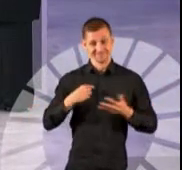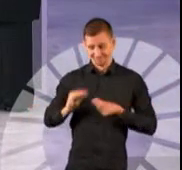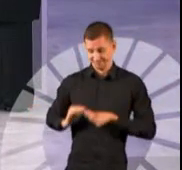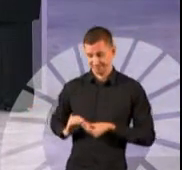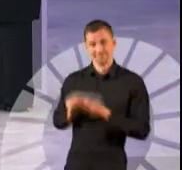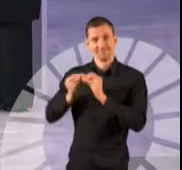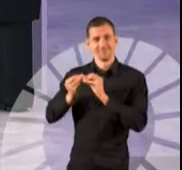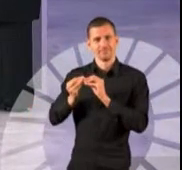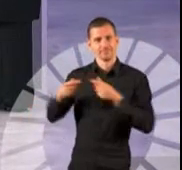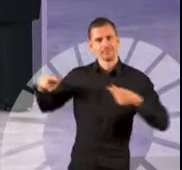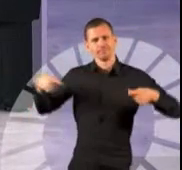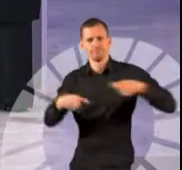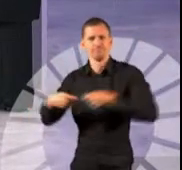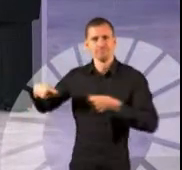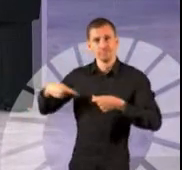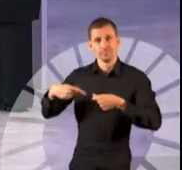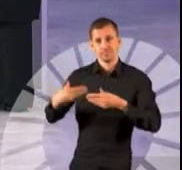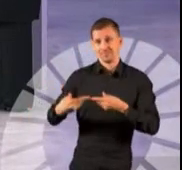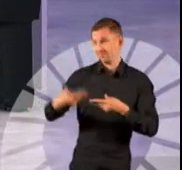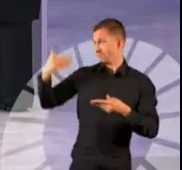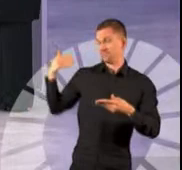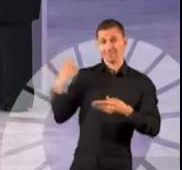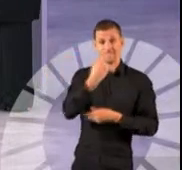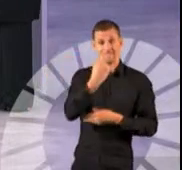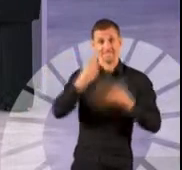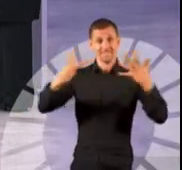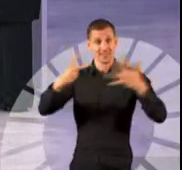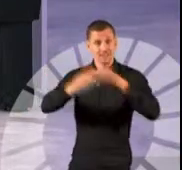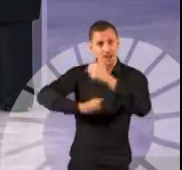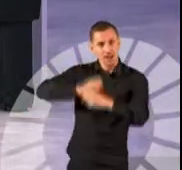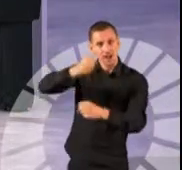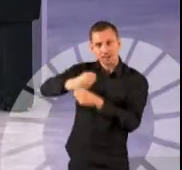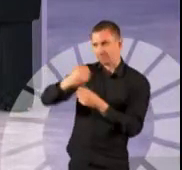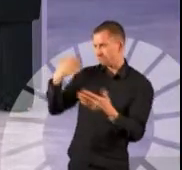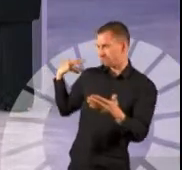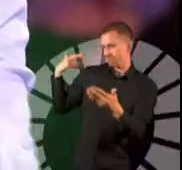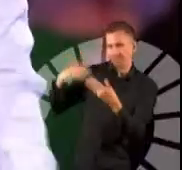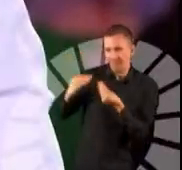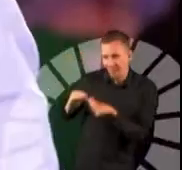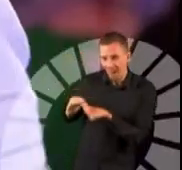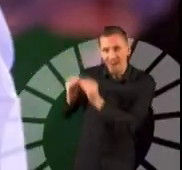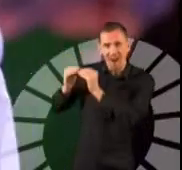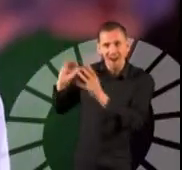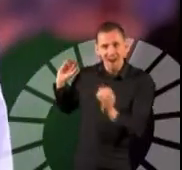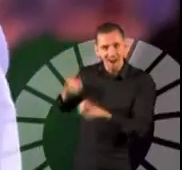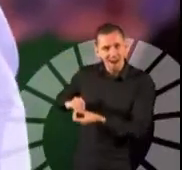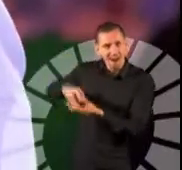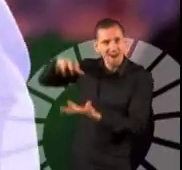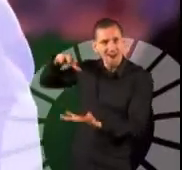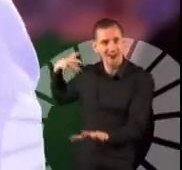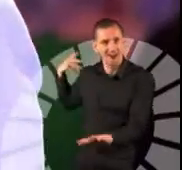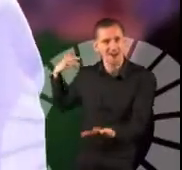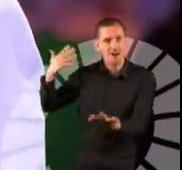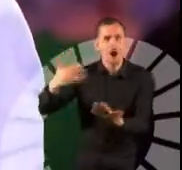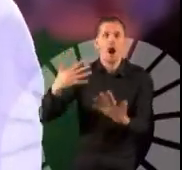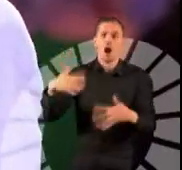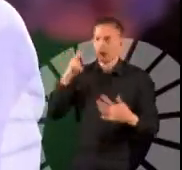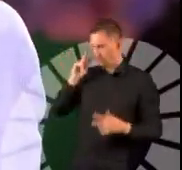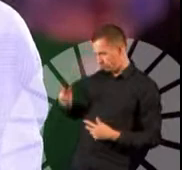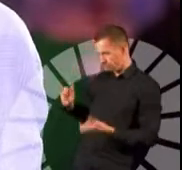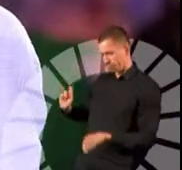partner countries, 82 million more. So that's progress. But, as my dear friend Audrey has said,